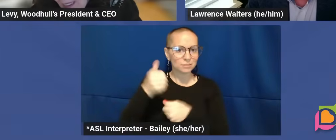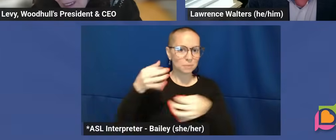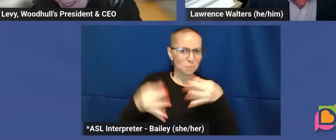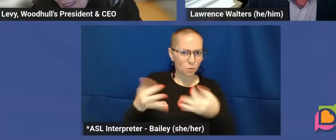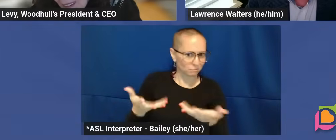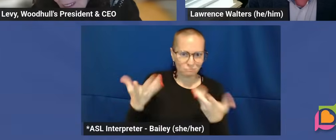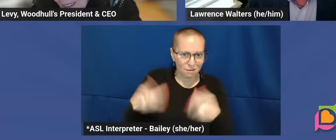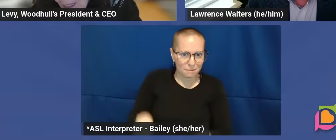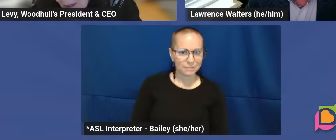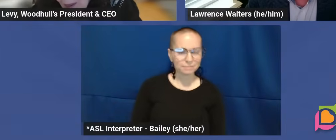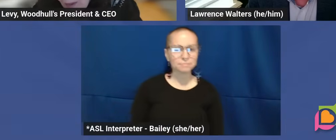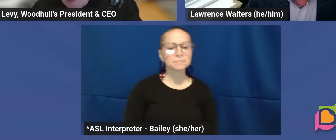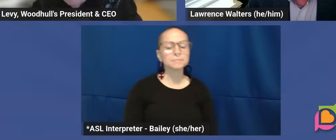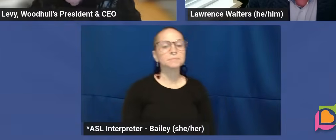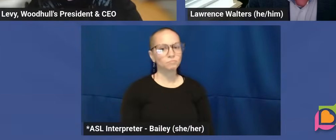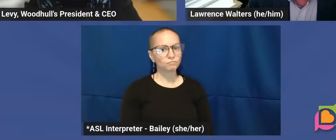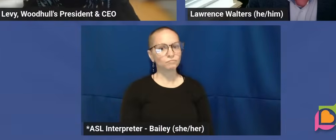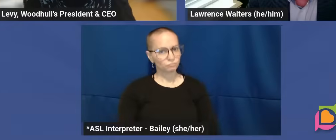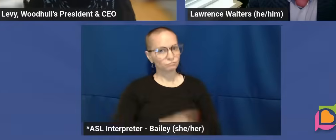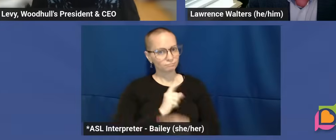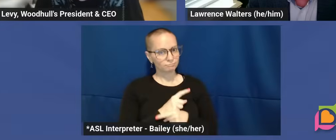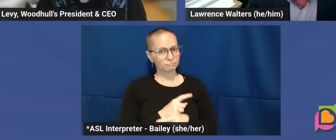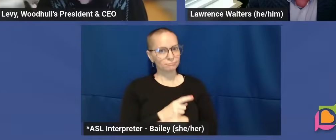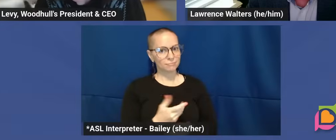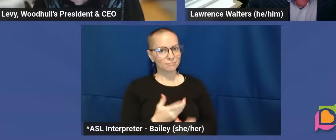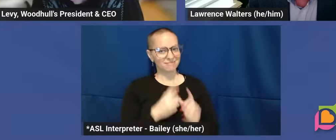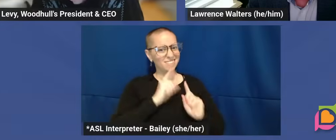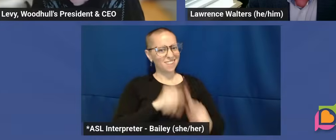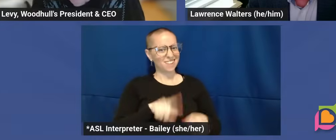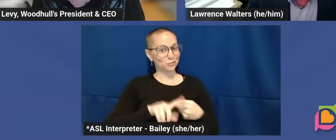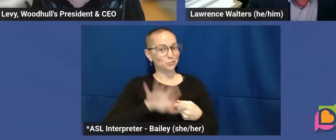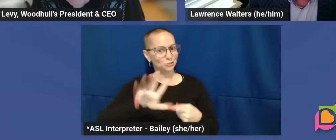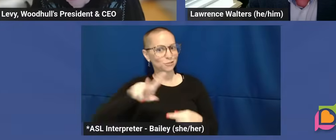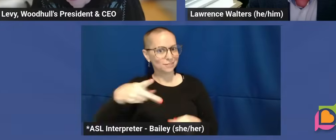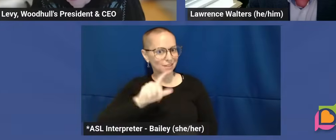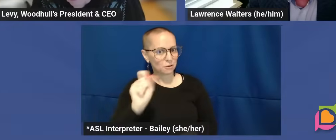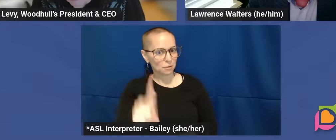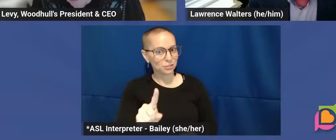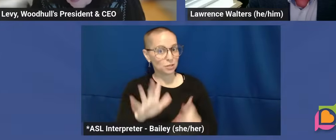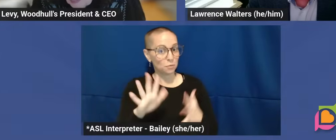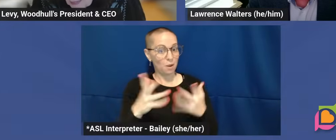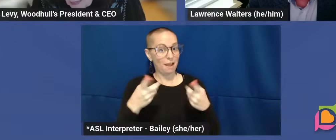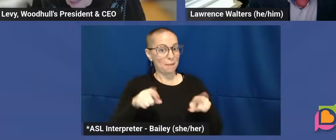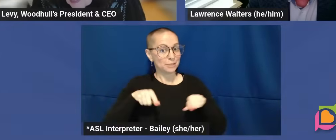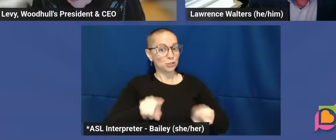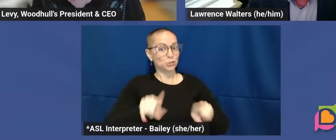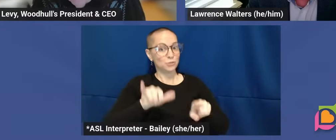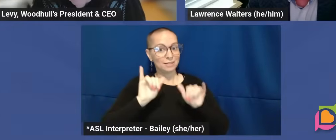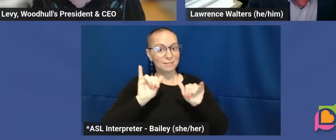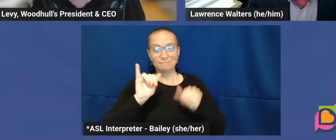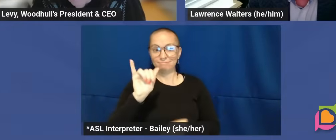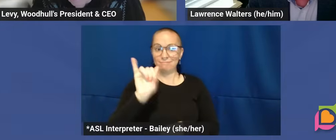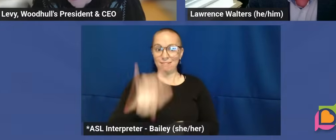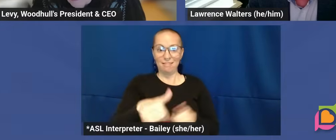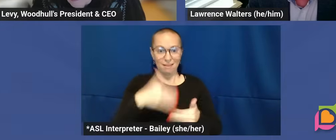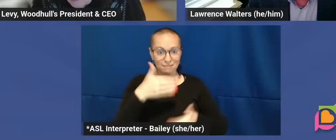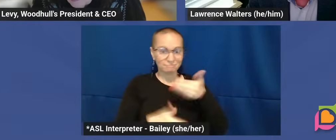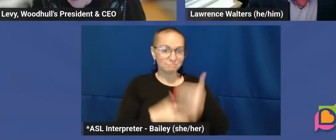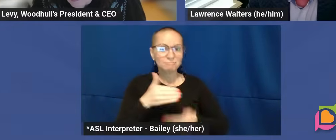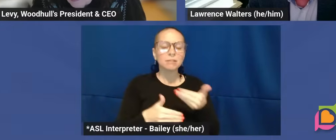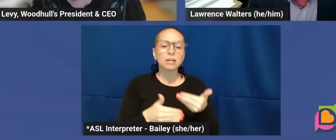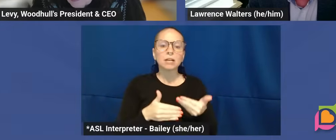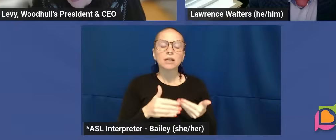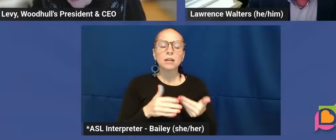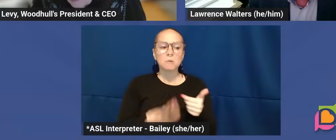Right. So the answer to the second question, what happens during the pendency, most of